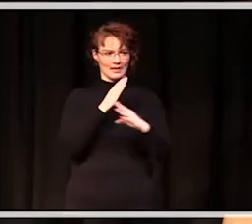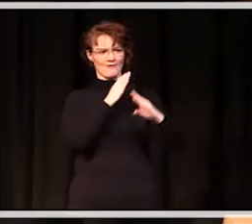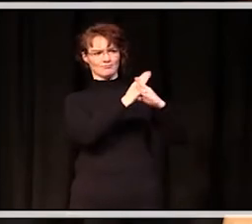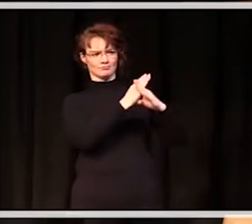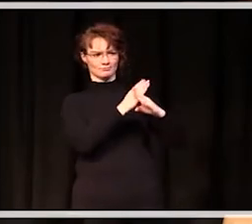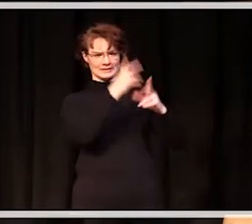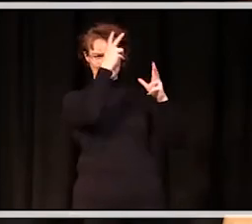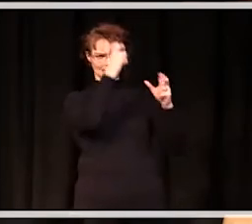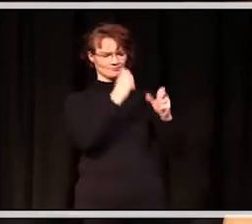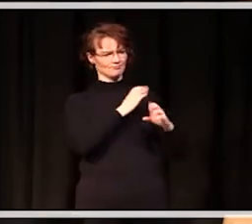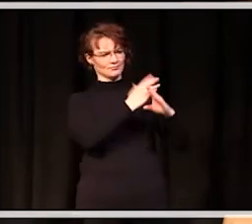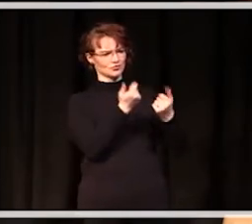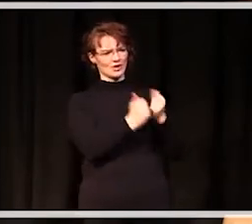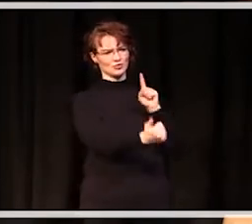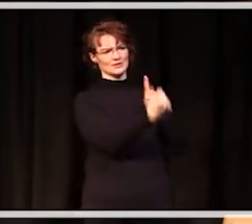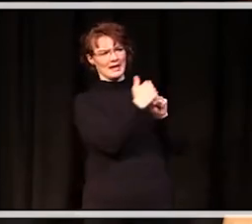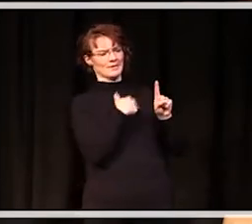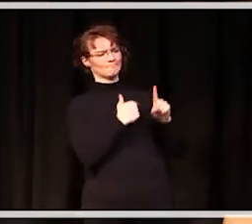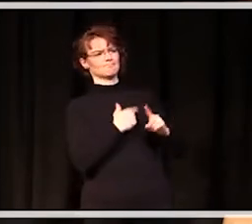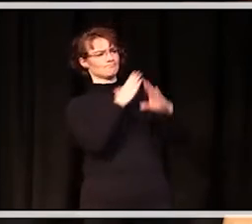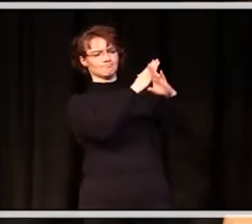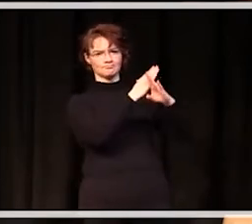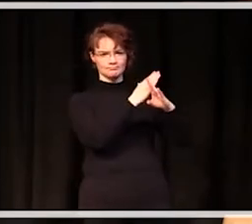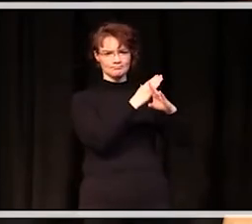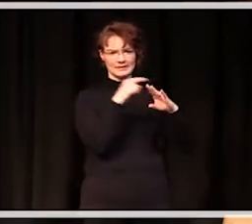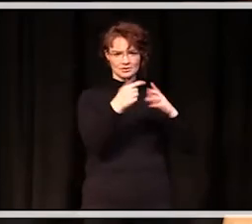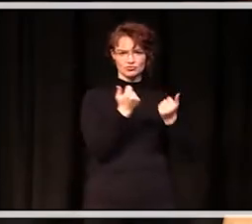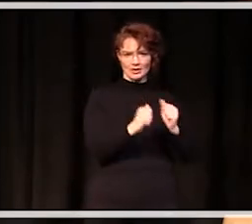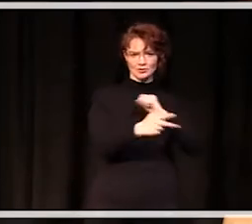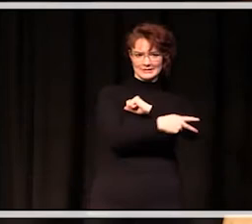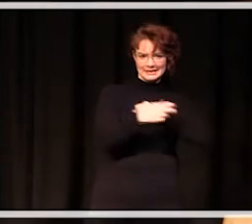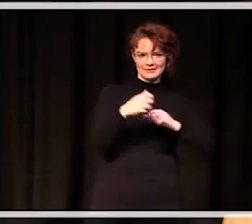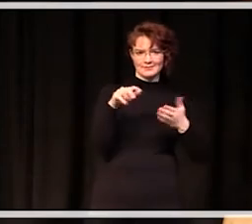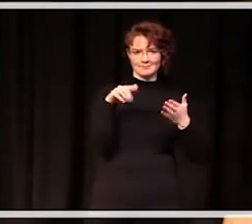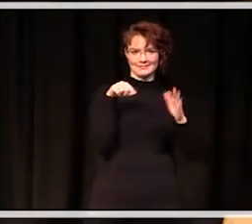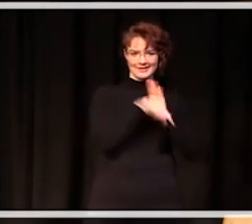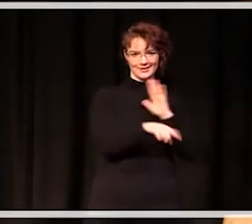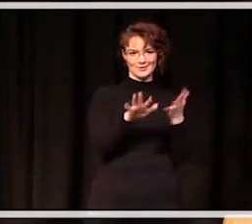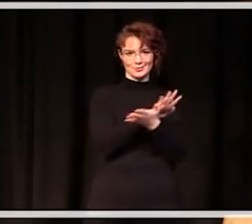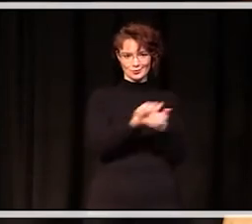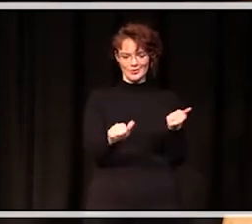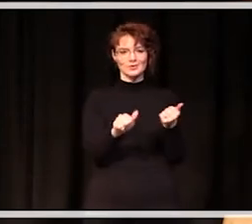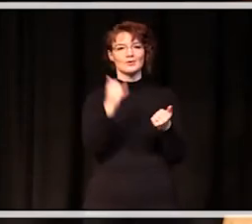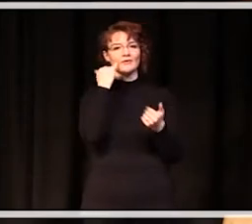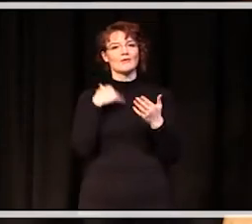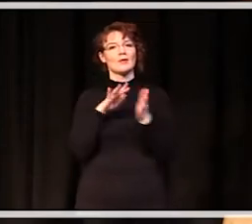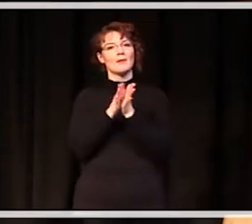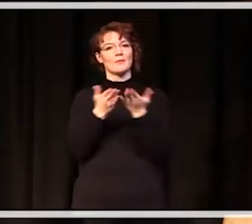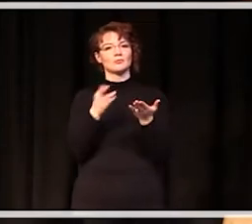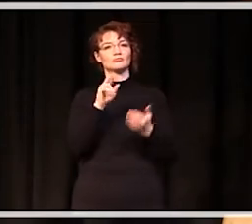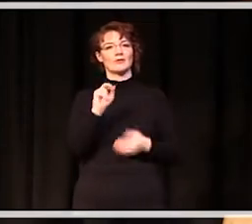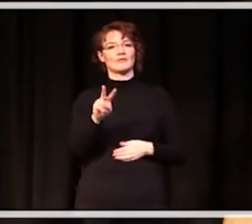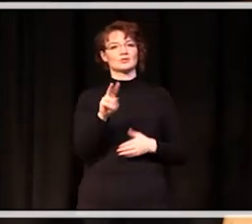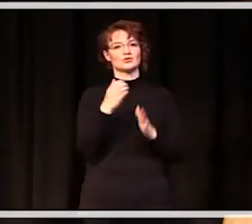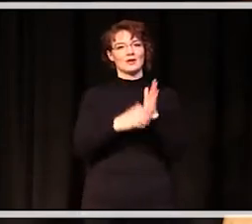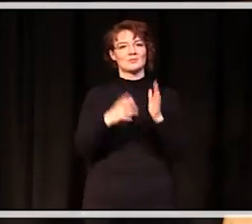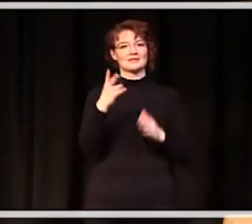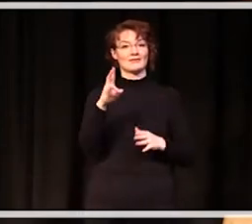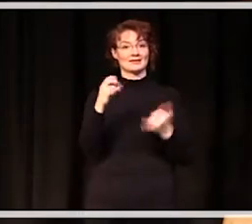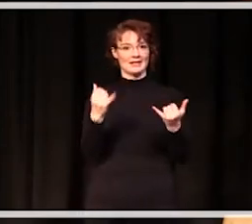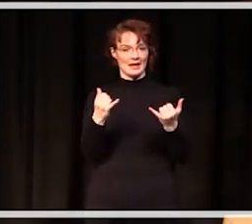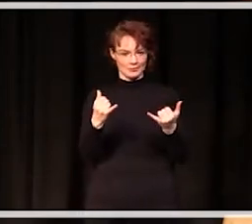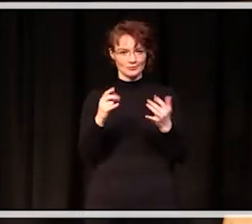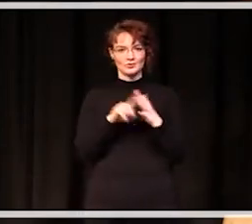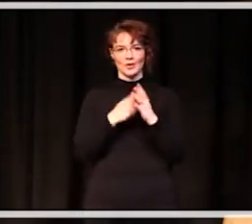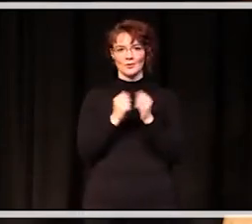scam artist, whose native tongue is lying, who wants to steal, kill, and destroy. And so if you got your Bibles, let's look at Revelation chapter 17. I want to